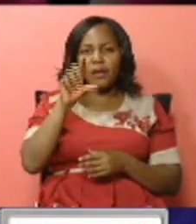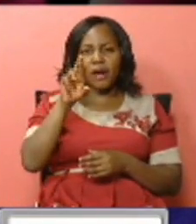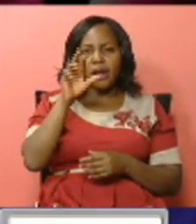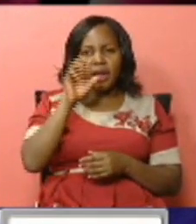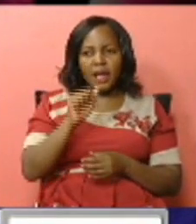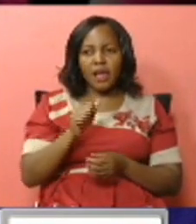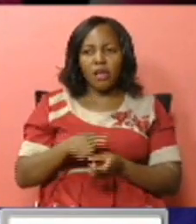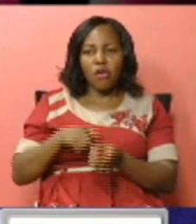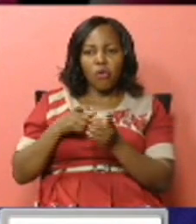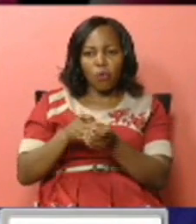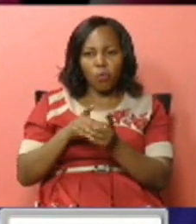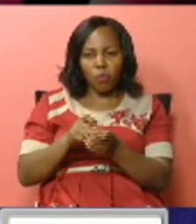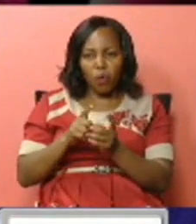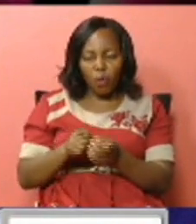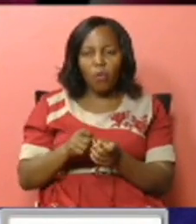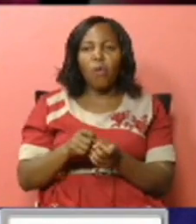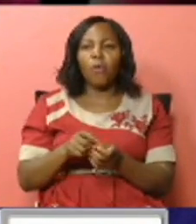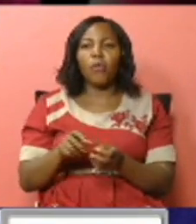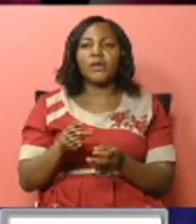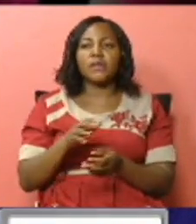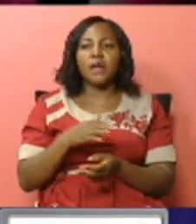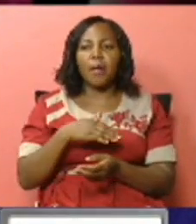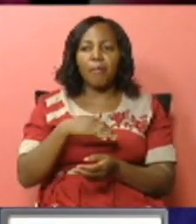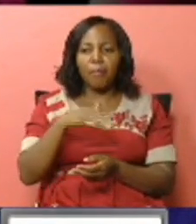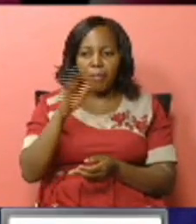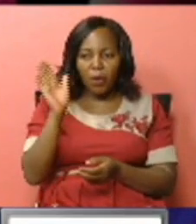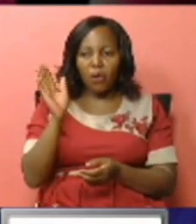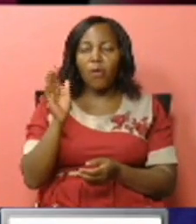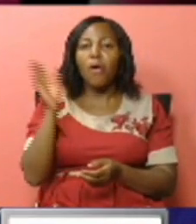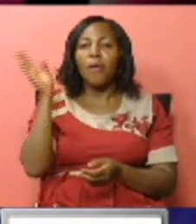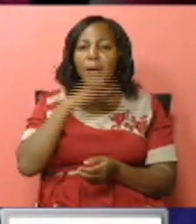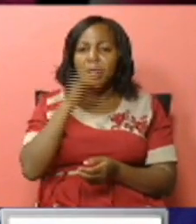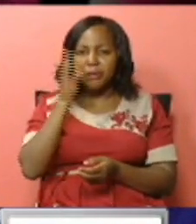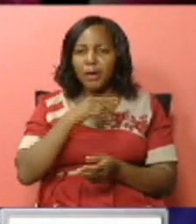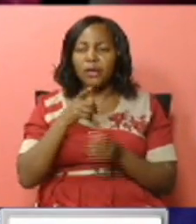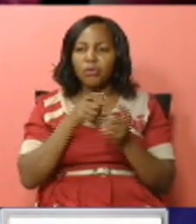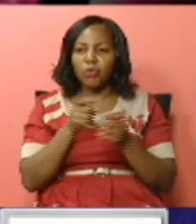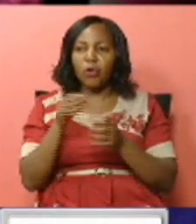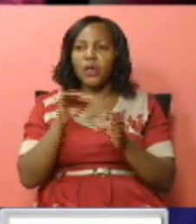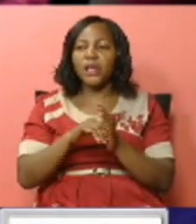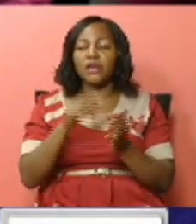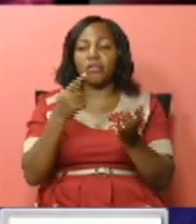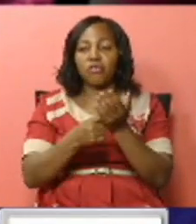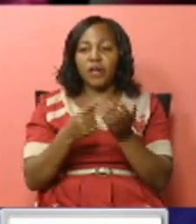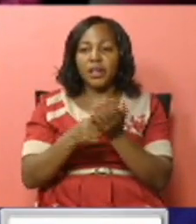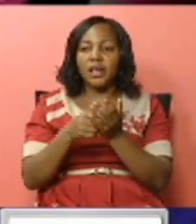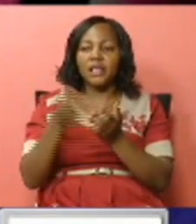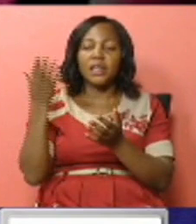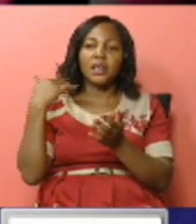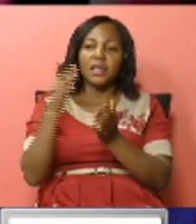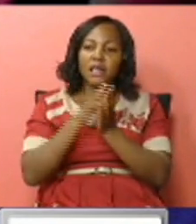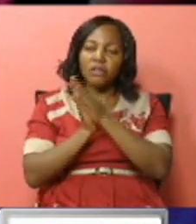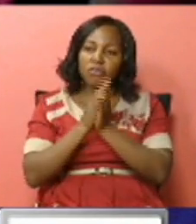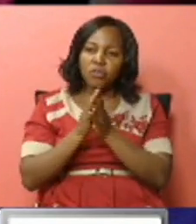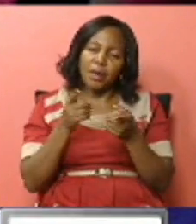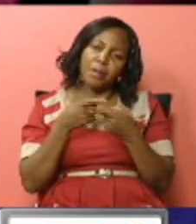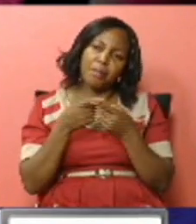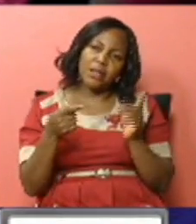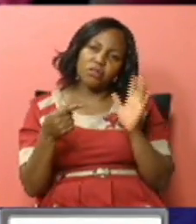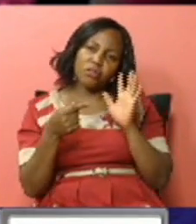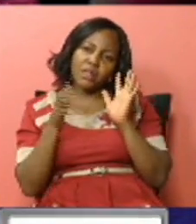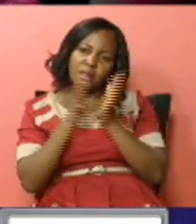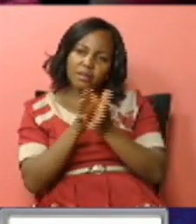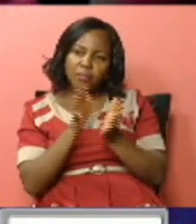war by far is still the most brutal war in Uganda's modern history. But clearly paint for us a